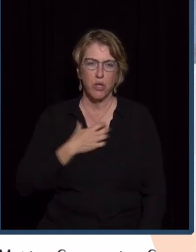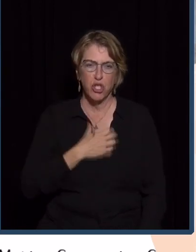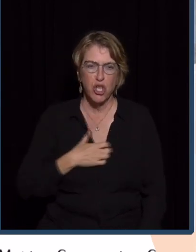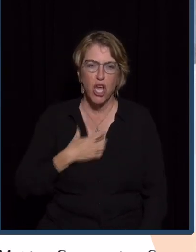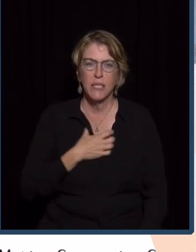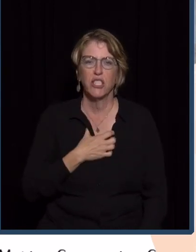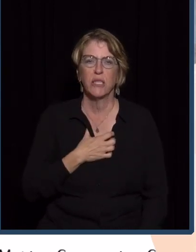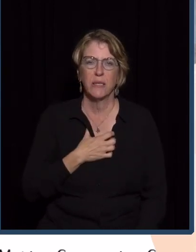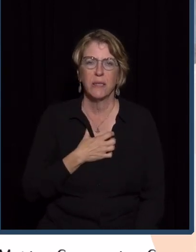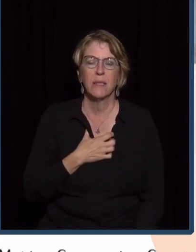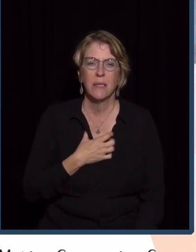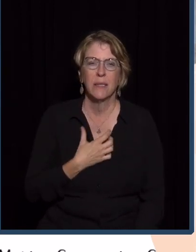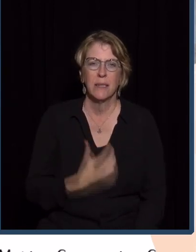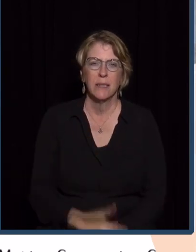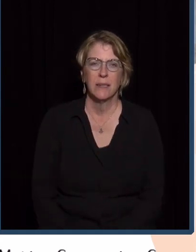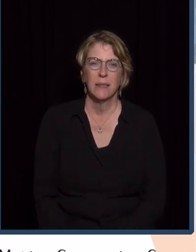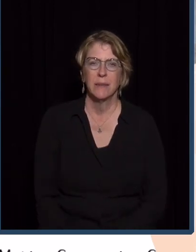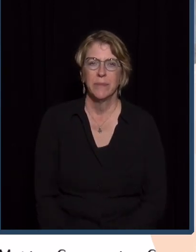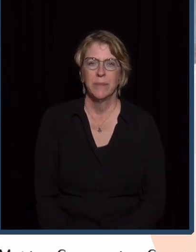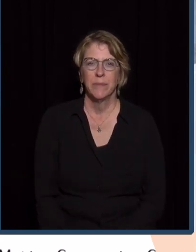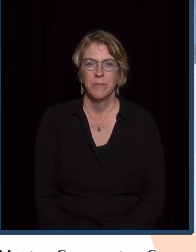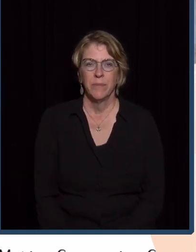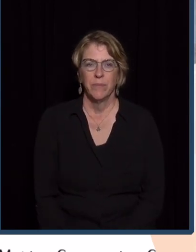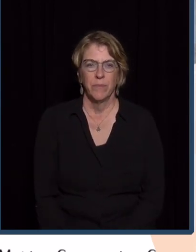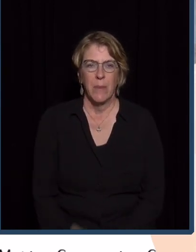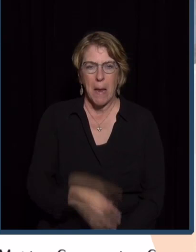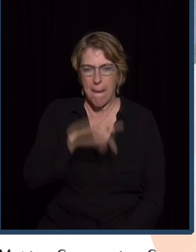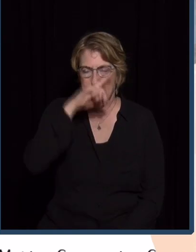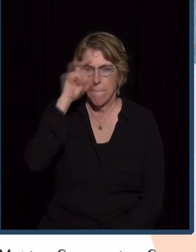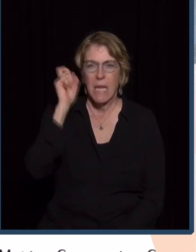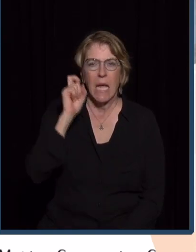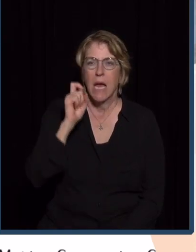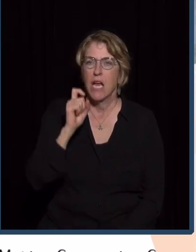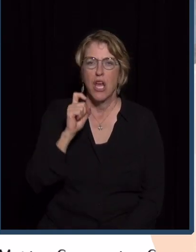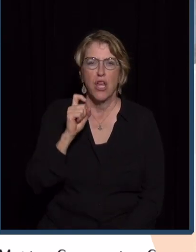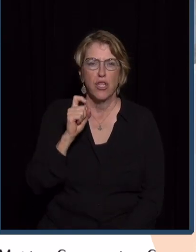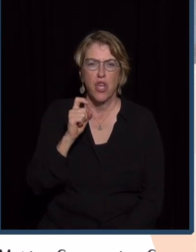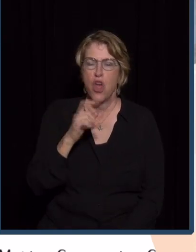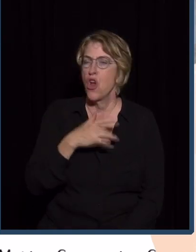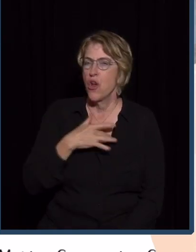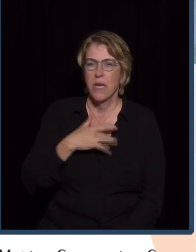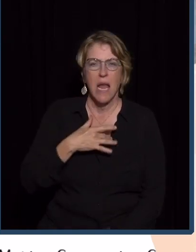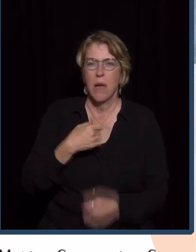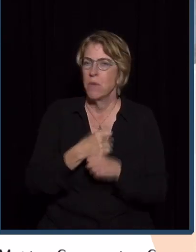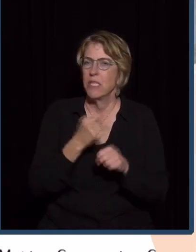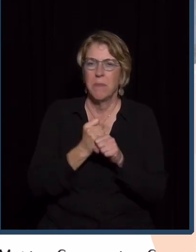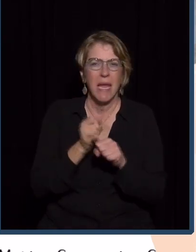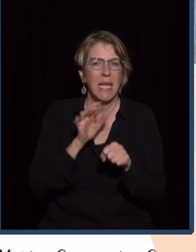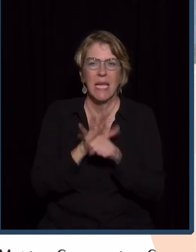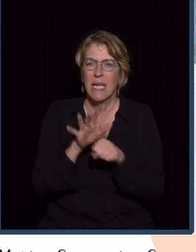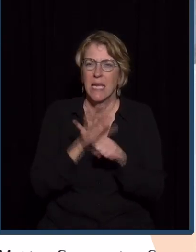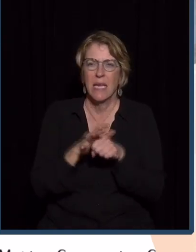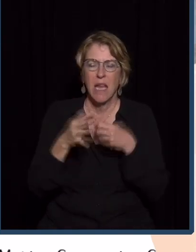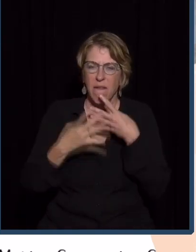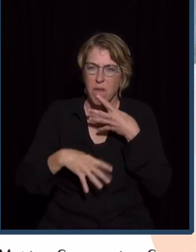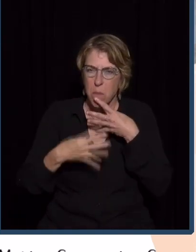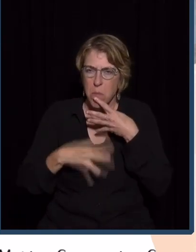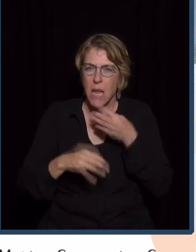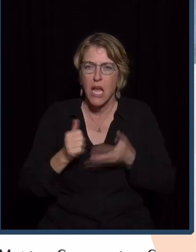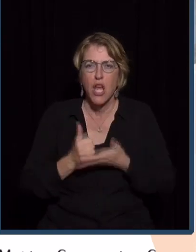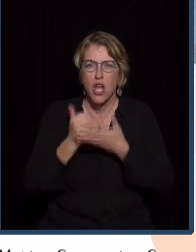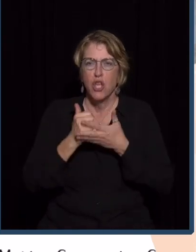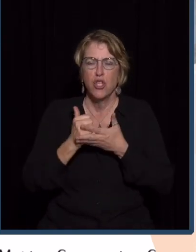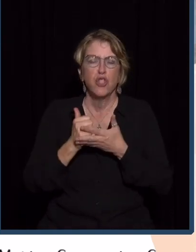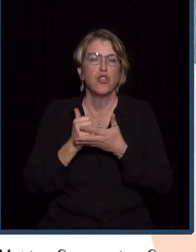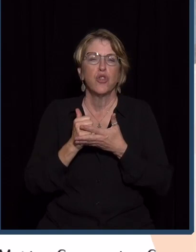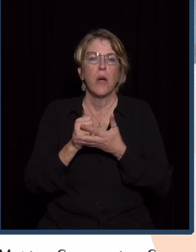reason she was so nauseous, was because her heart wasn't actually perfusing enough blood to get down to her stomach to digest the food, so she